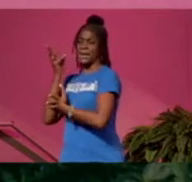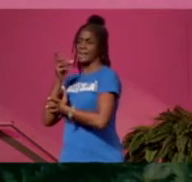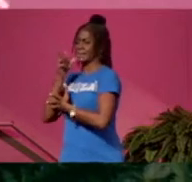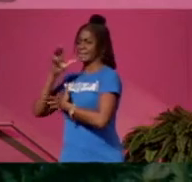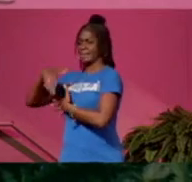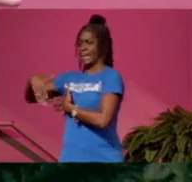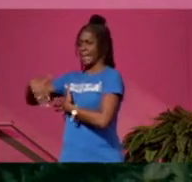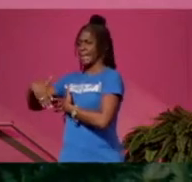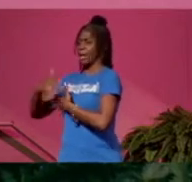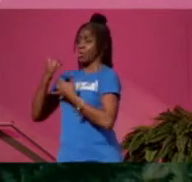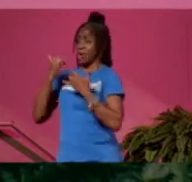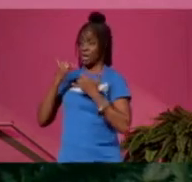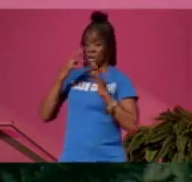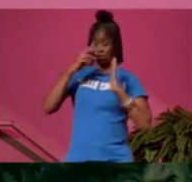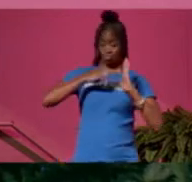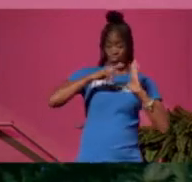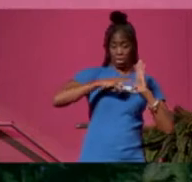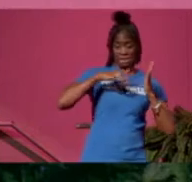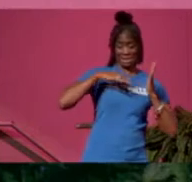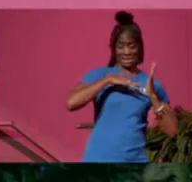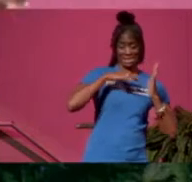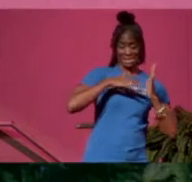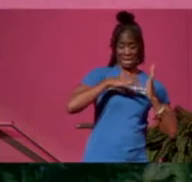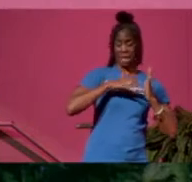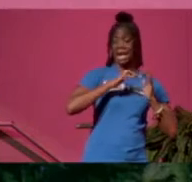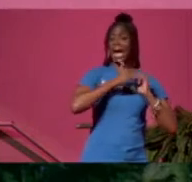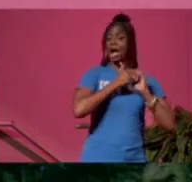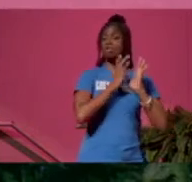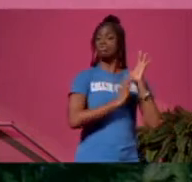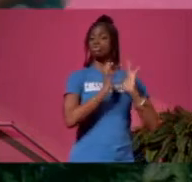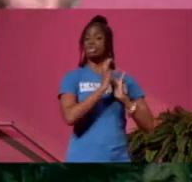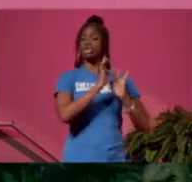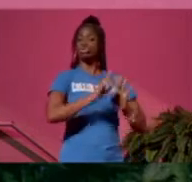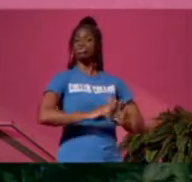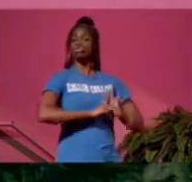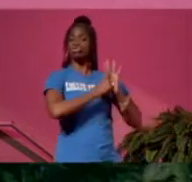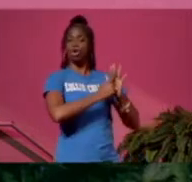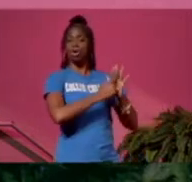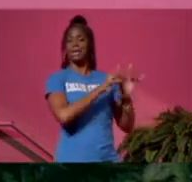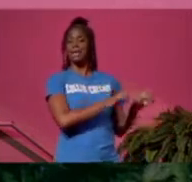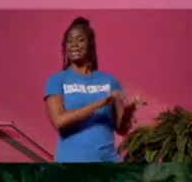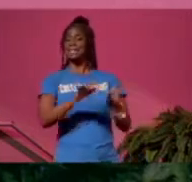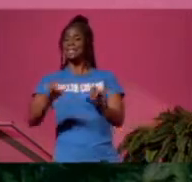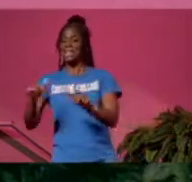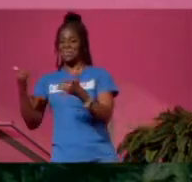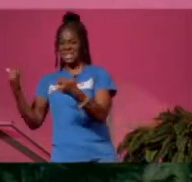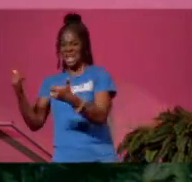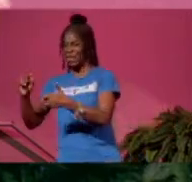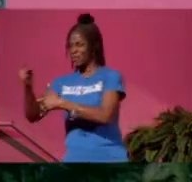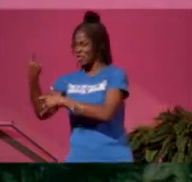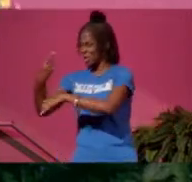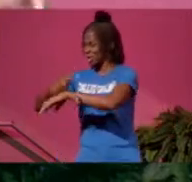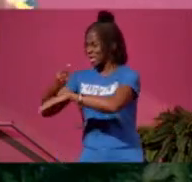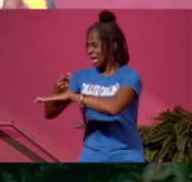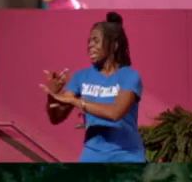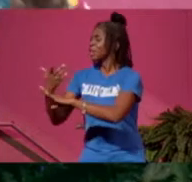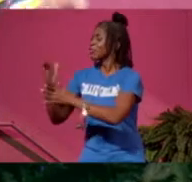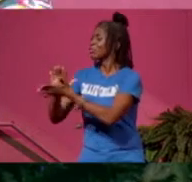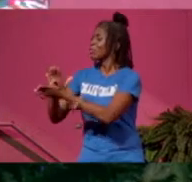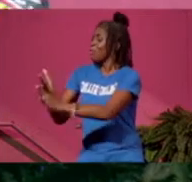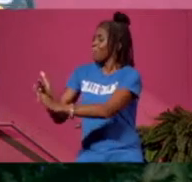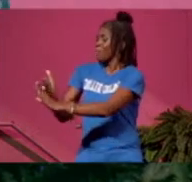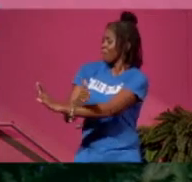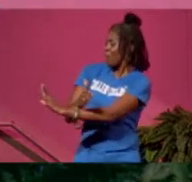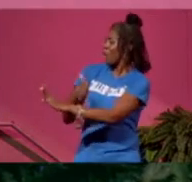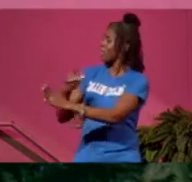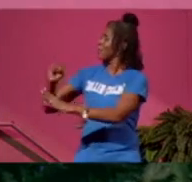very beginning of Jesus' earthly ministry. This is the day before the first day of school, right? Of real life. This is the day before the first day of a